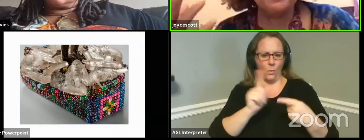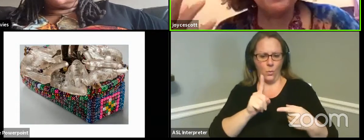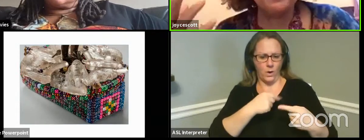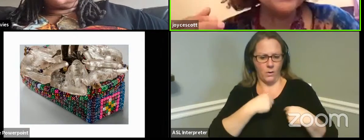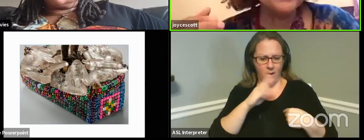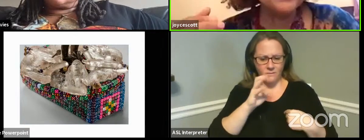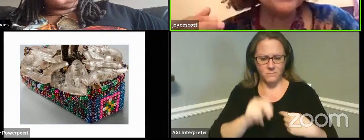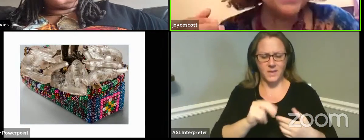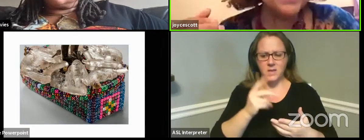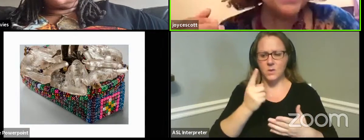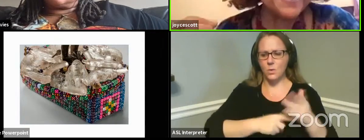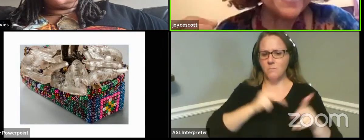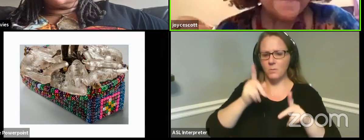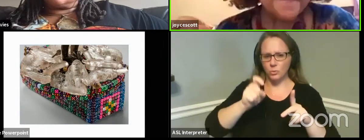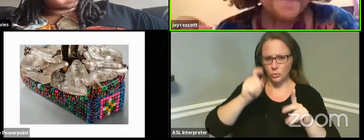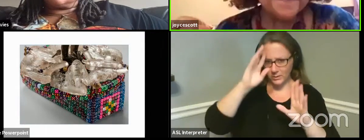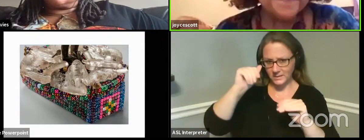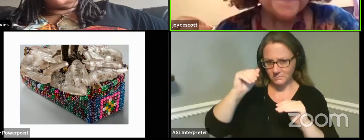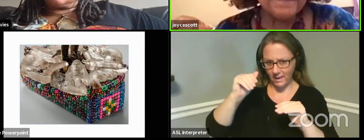people should expect next,